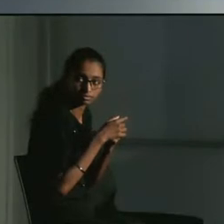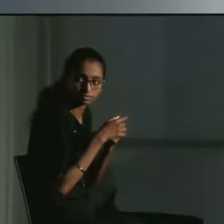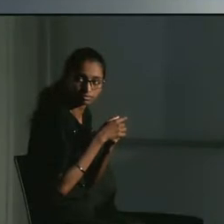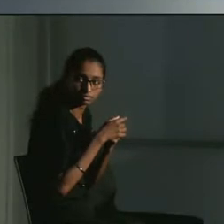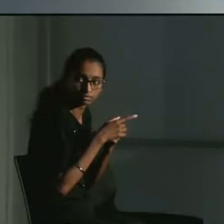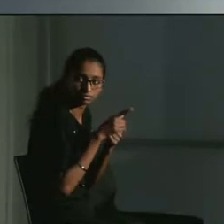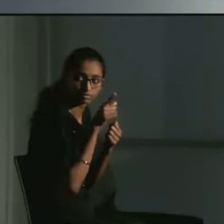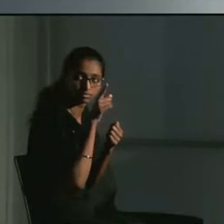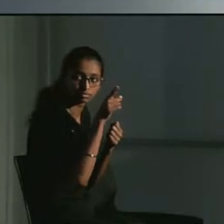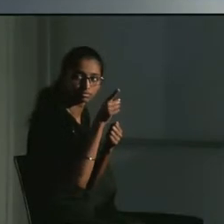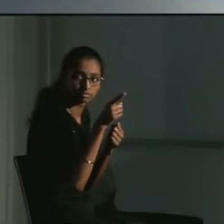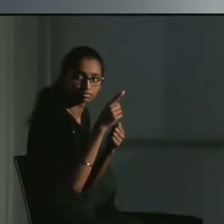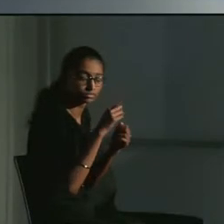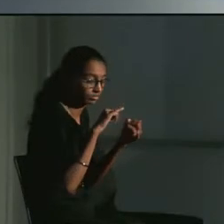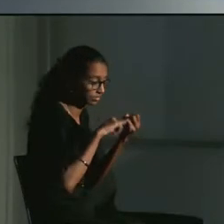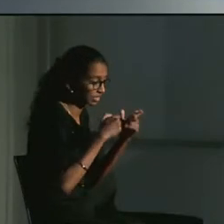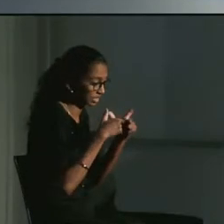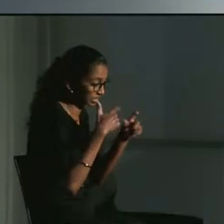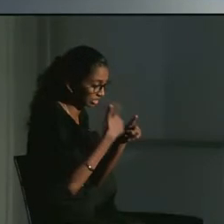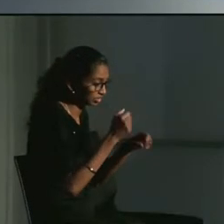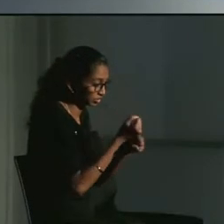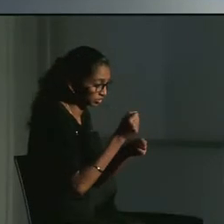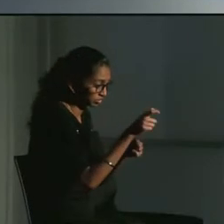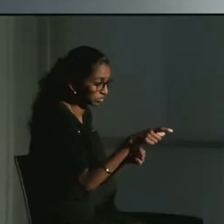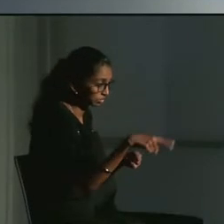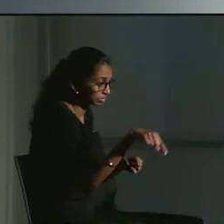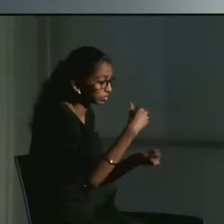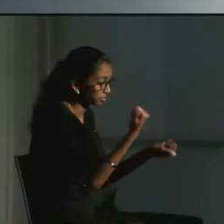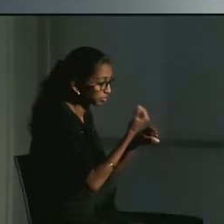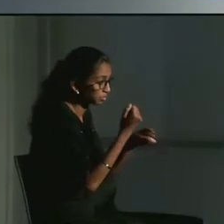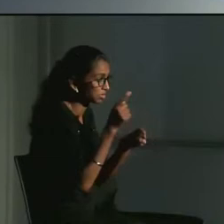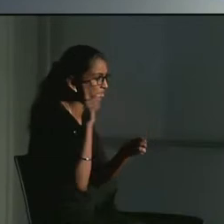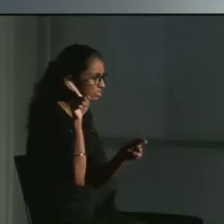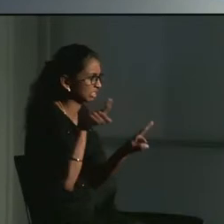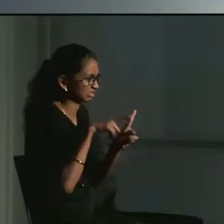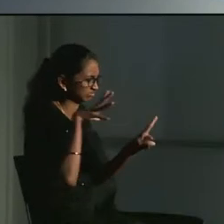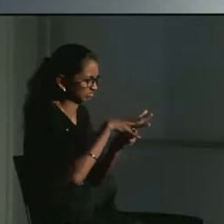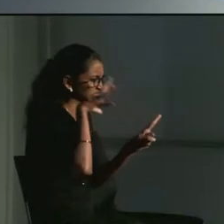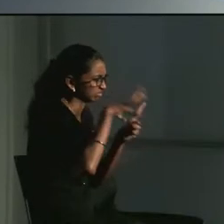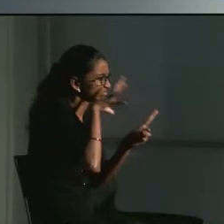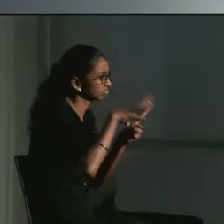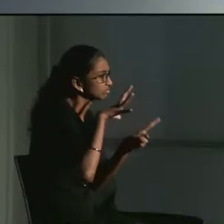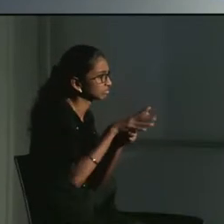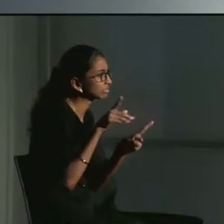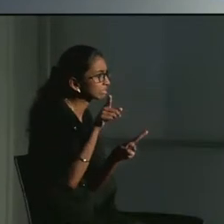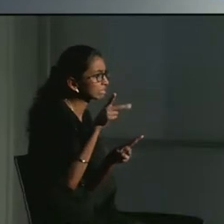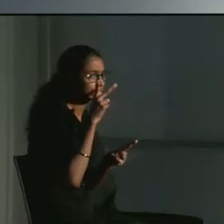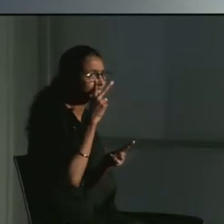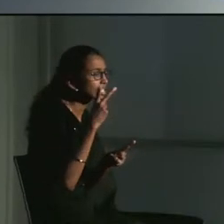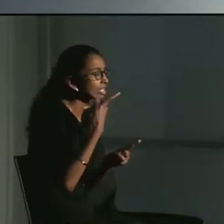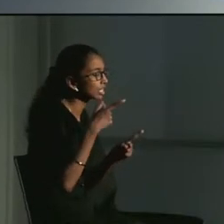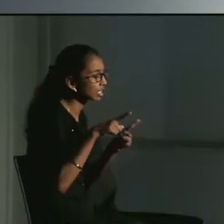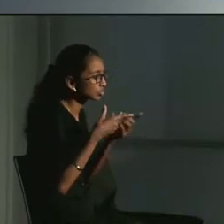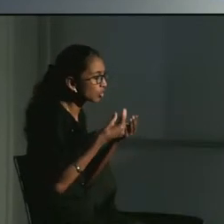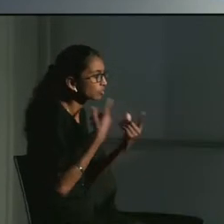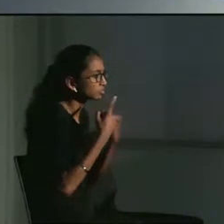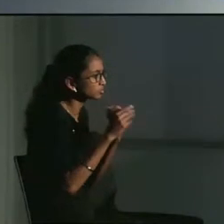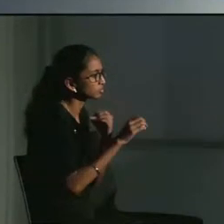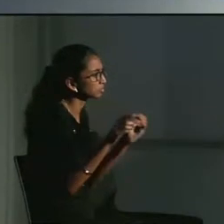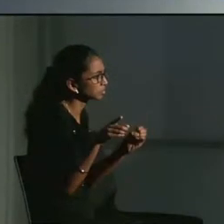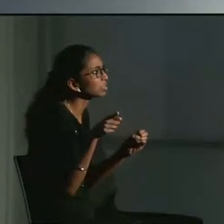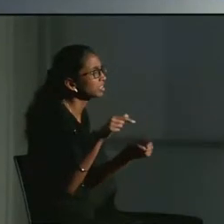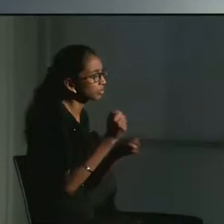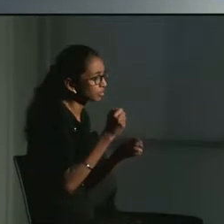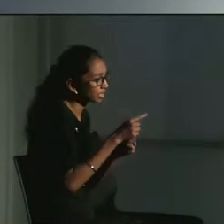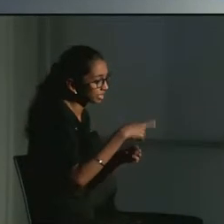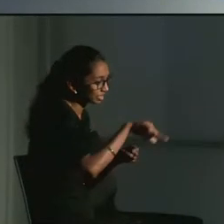extremely harsh with the sex workers who were working in that area. So there was a lot of, so most of our work was kind of defined